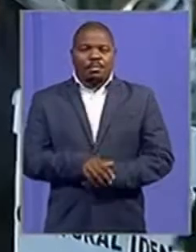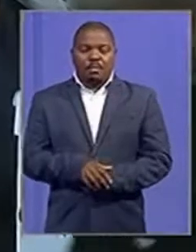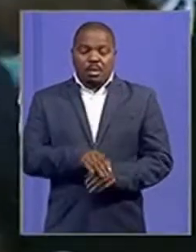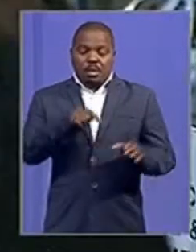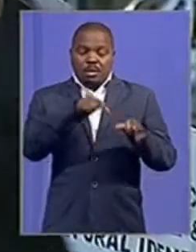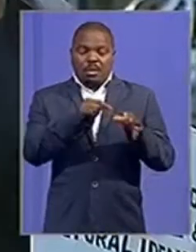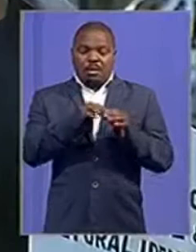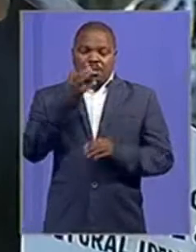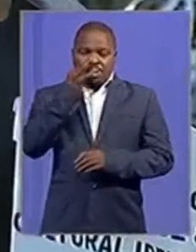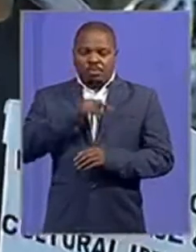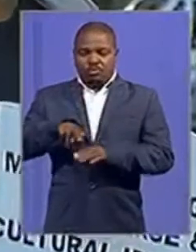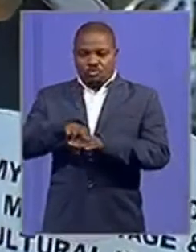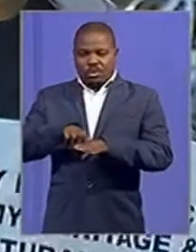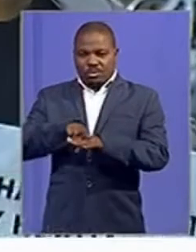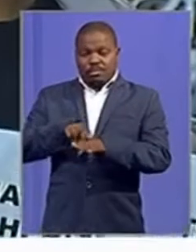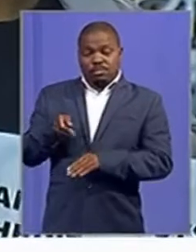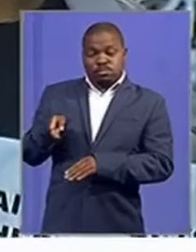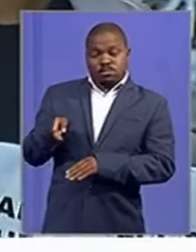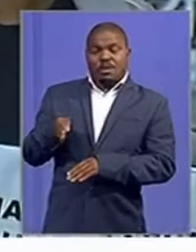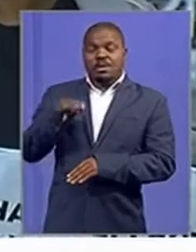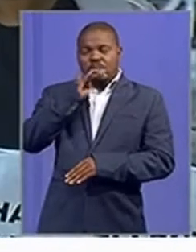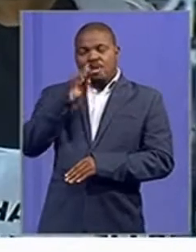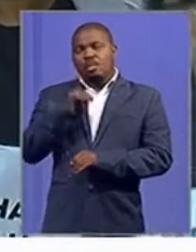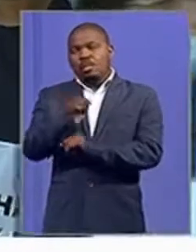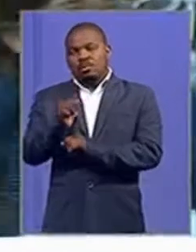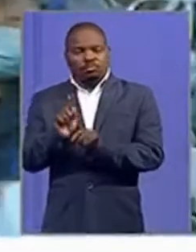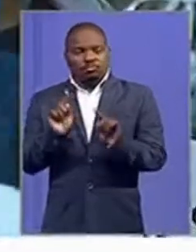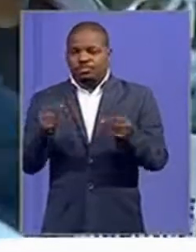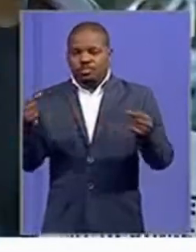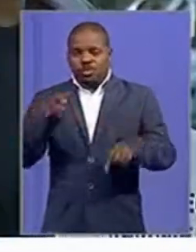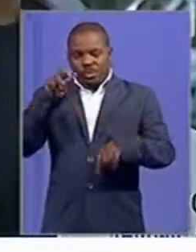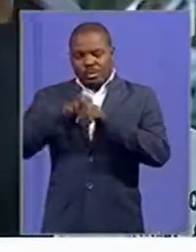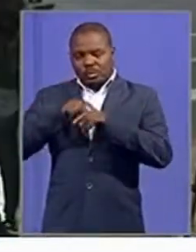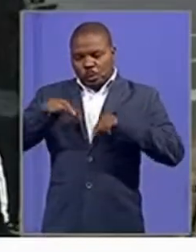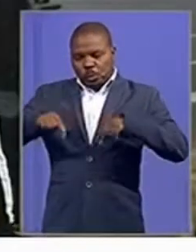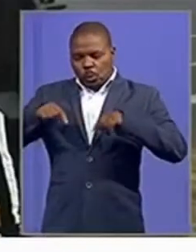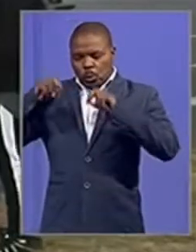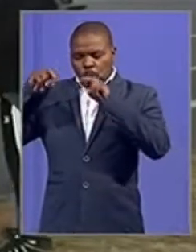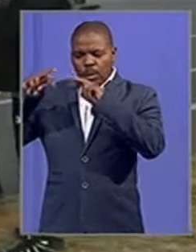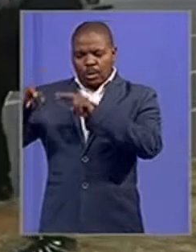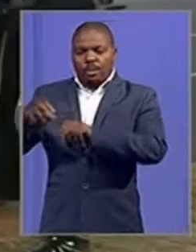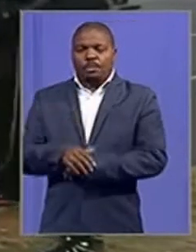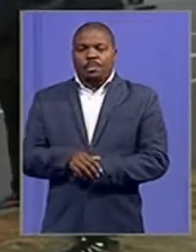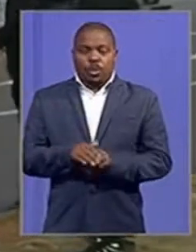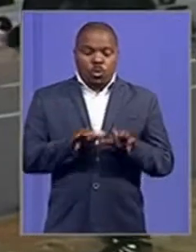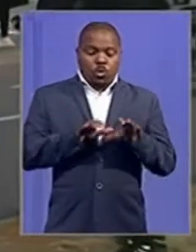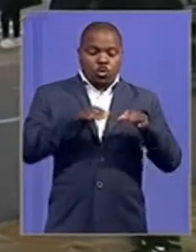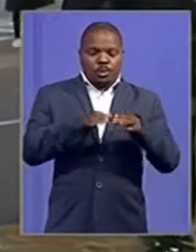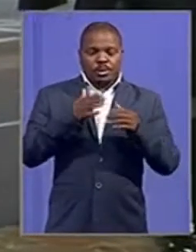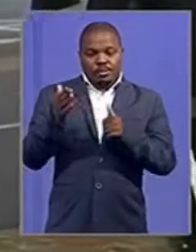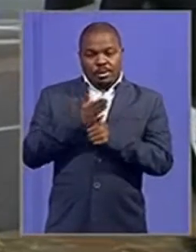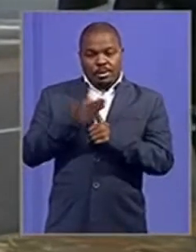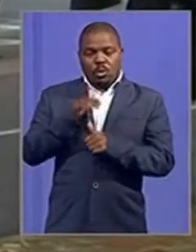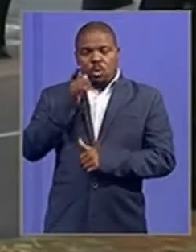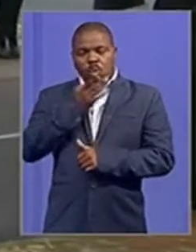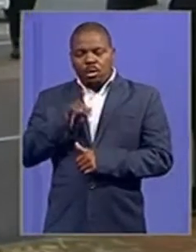e reng ditatofatso tša kgethollo ya semorafe ga se tšeo di ka tšeišwa go phefo di nyaka šedi ya ka pela. komišene e thomile ka go nyaka go